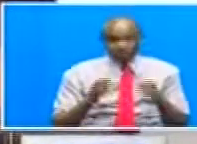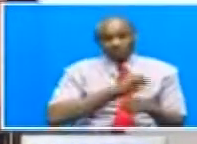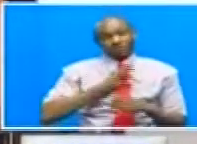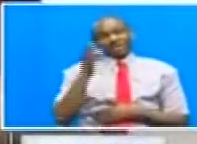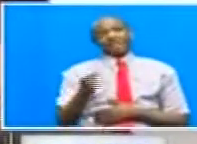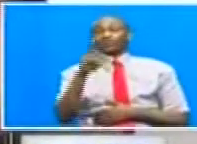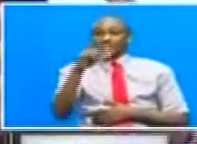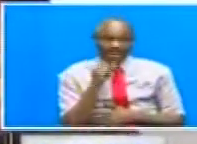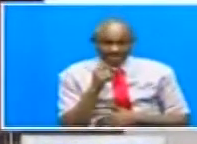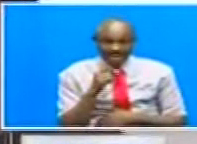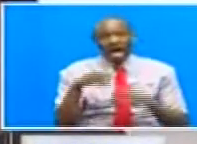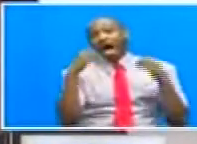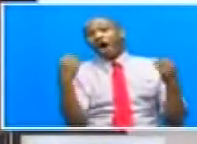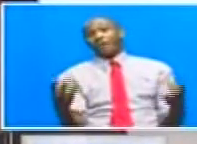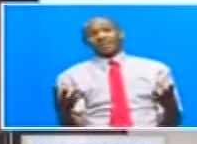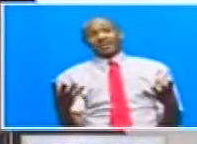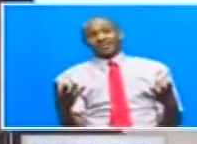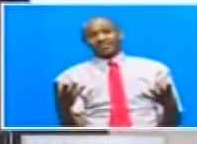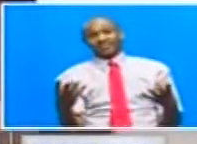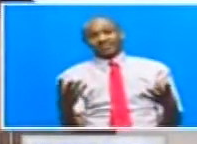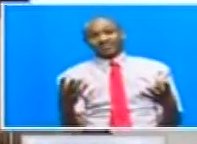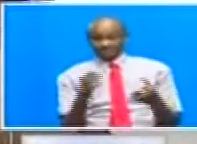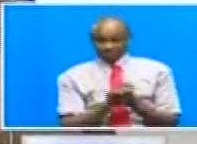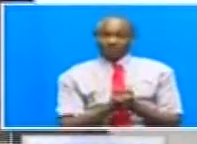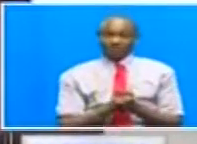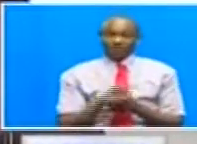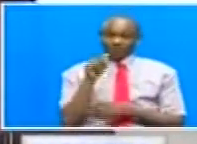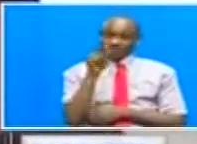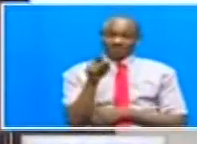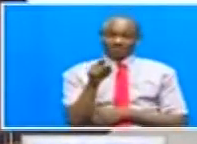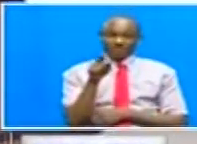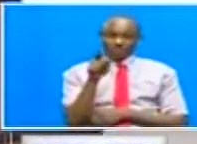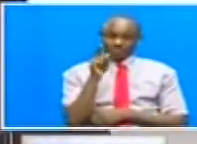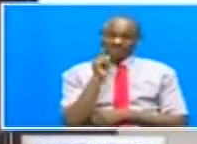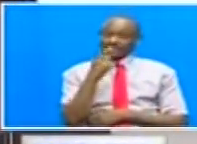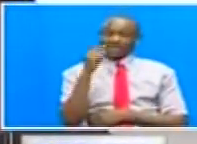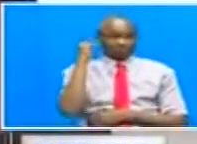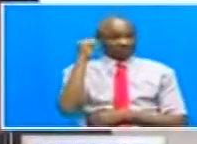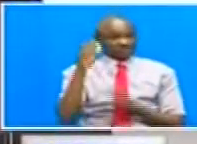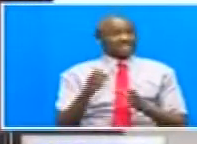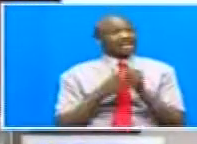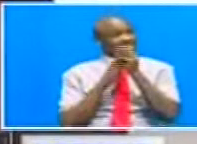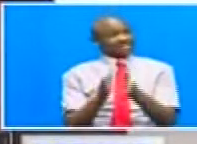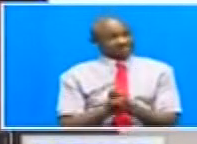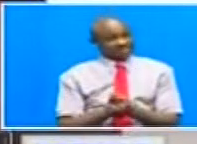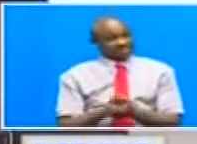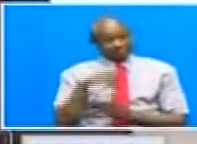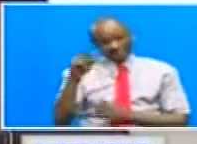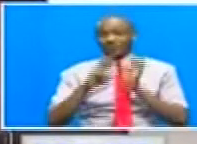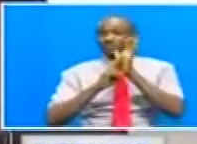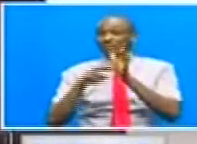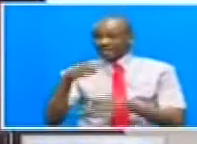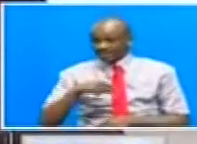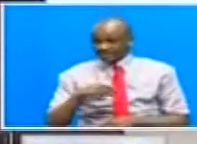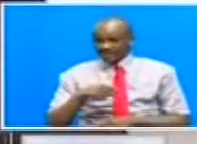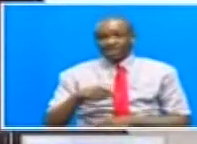to tell us how many title deeds have been given out. And I think one of the things that I would say to the politicians and the political leaders, our representatives,